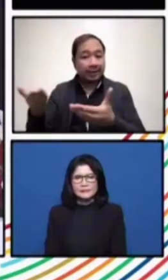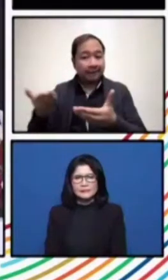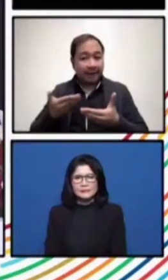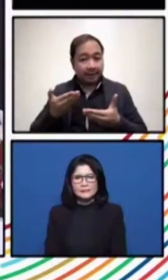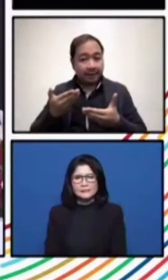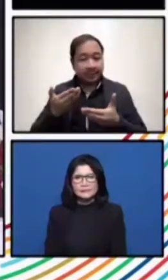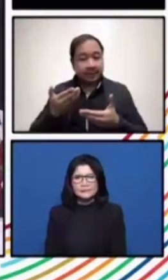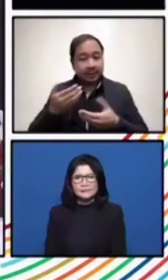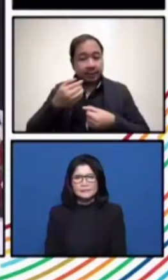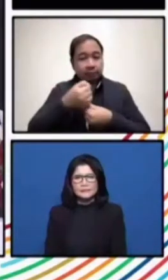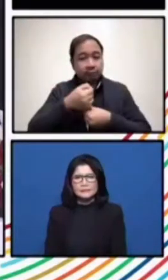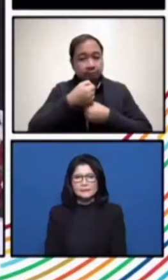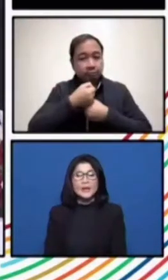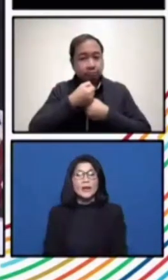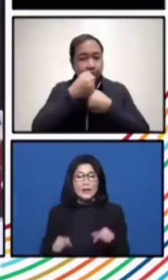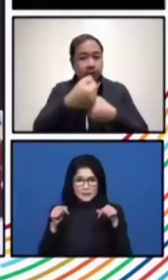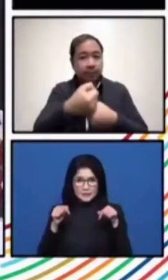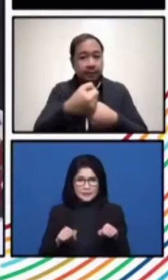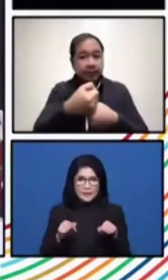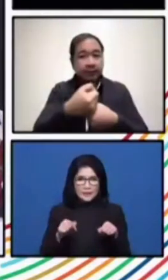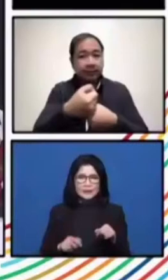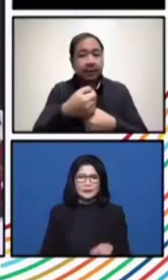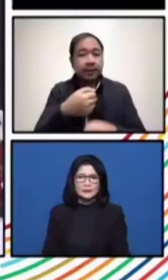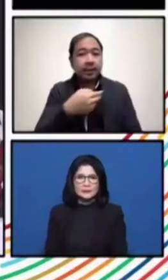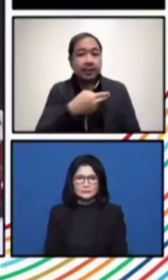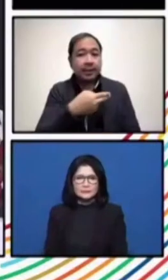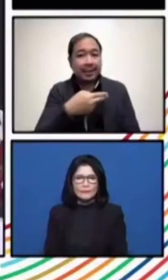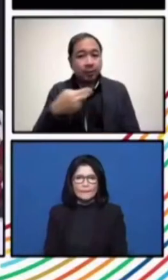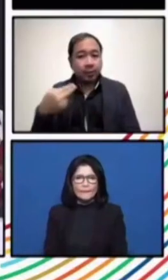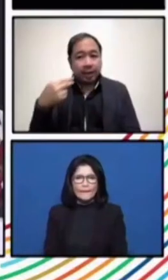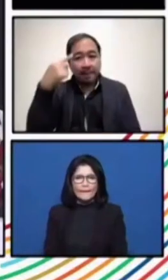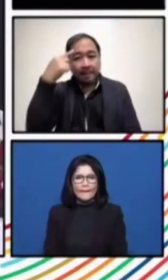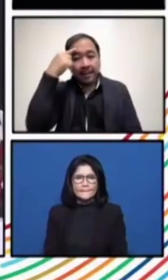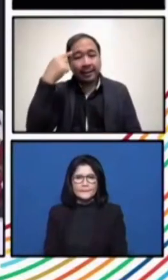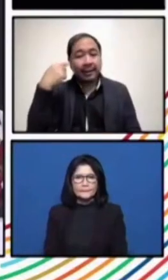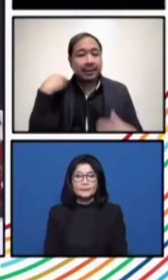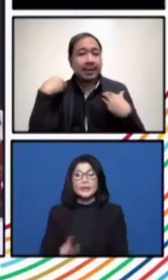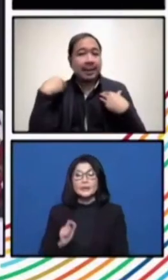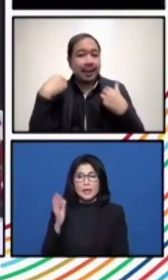delegate from Indonesia mental health institutions